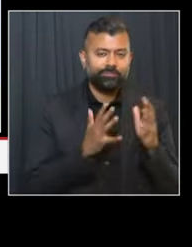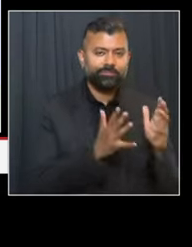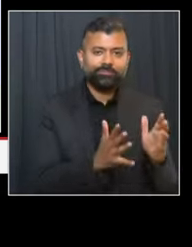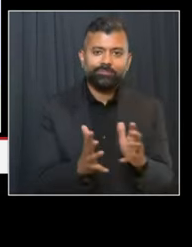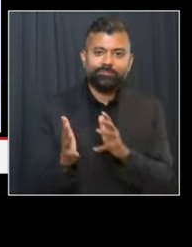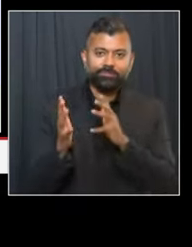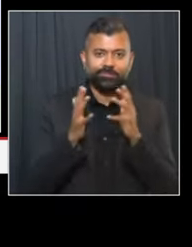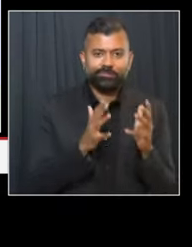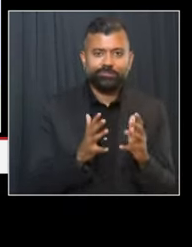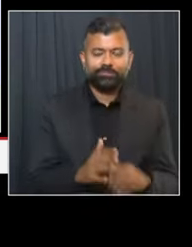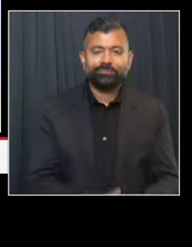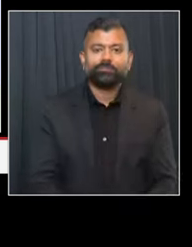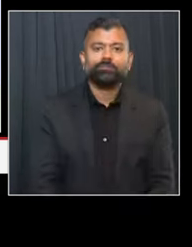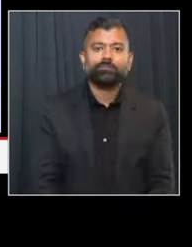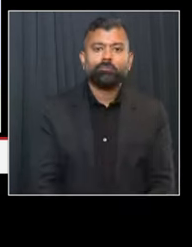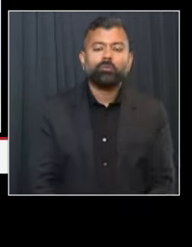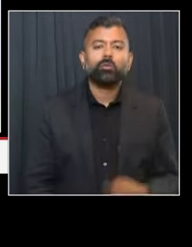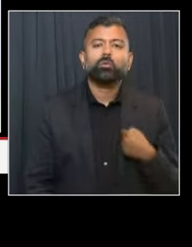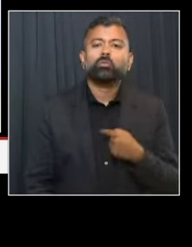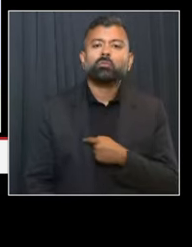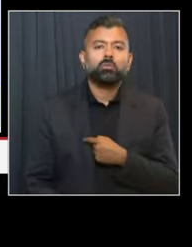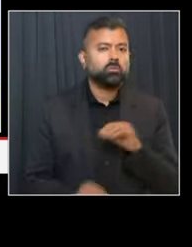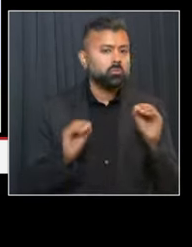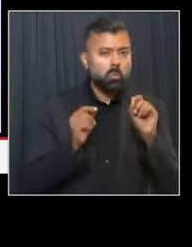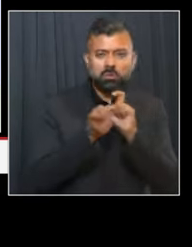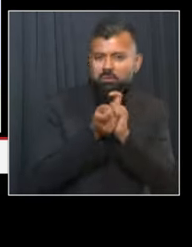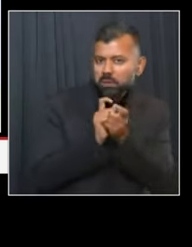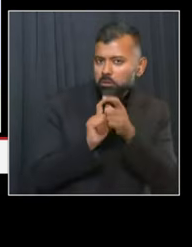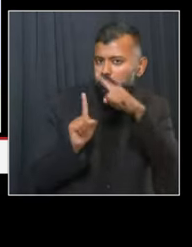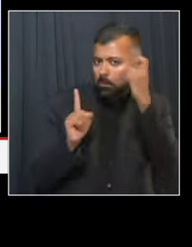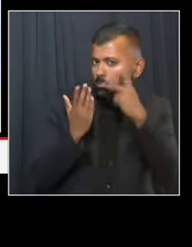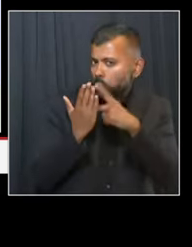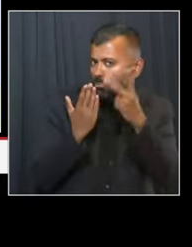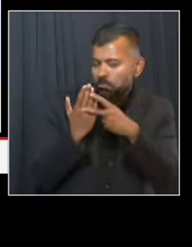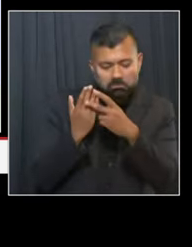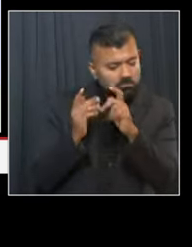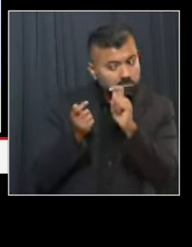we won't have any changes to our summer programming.